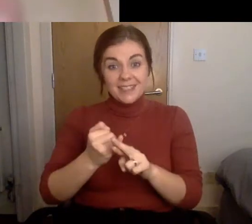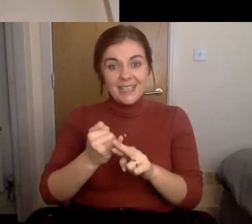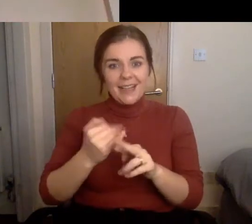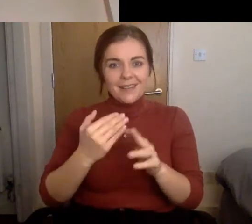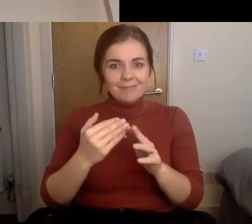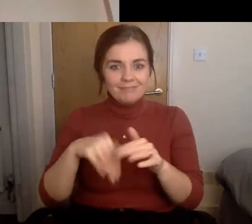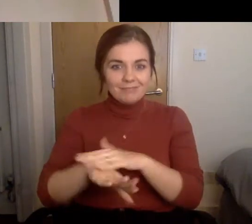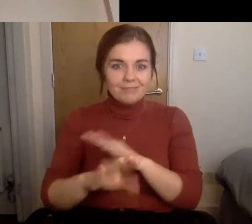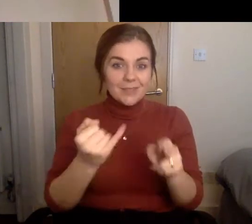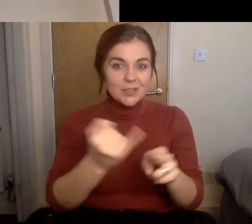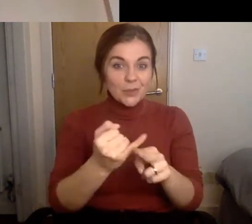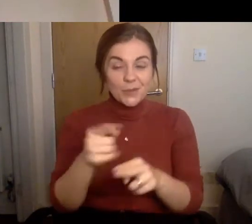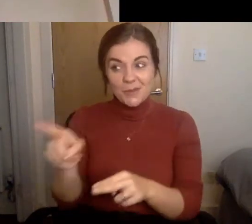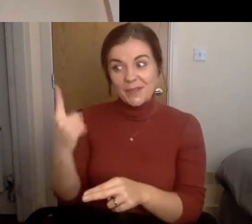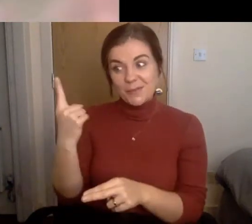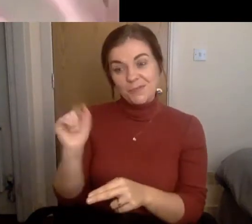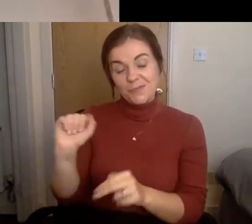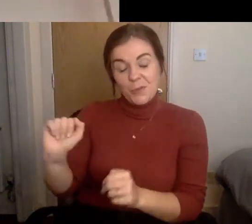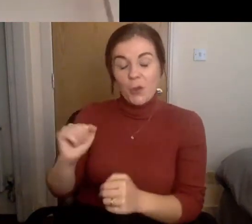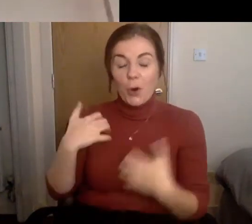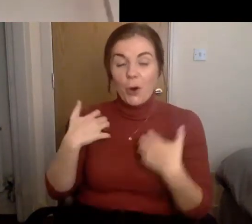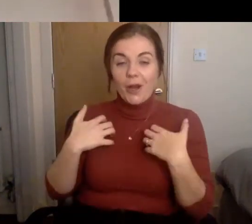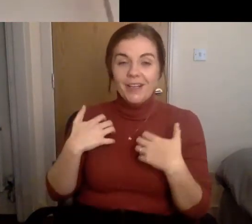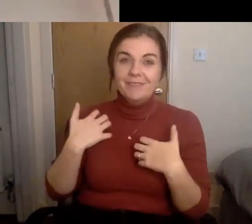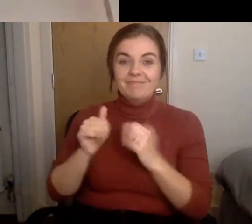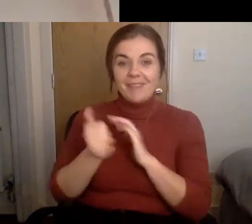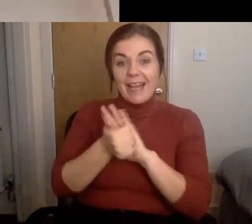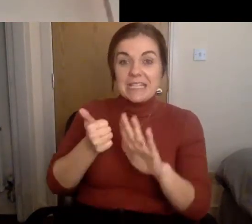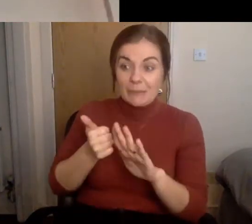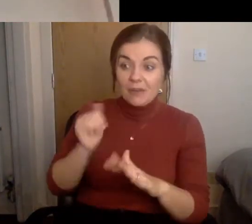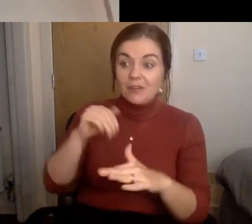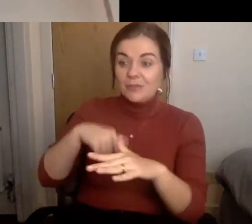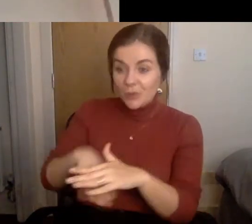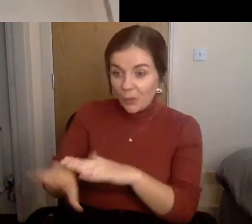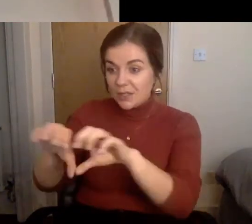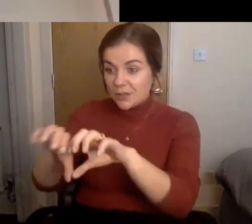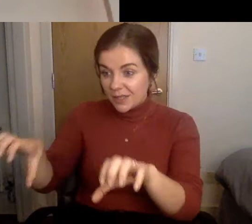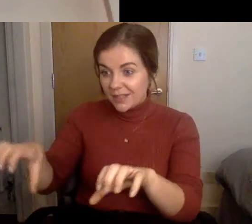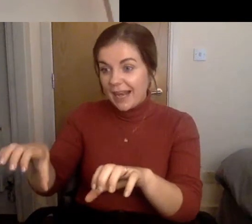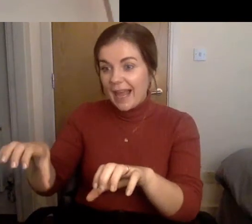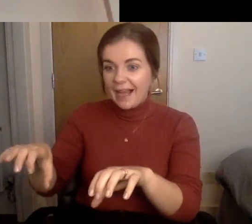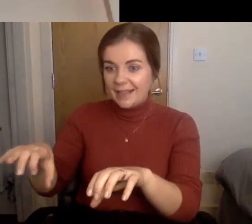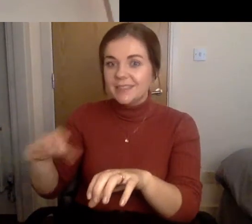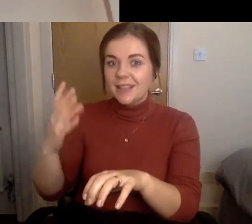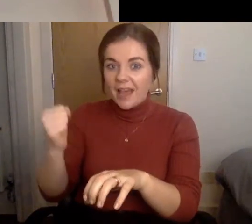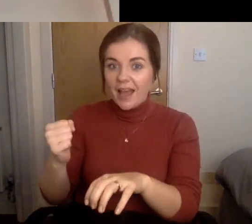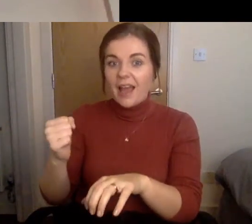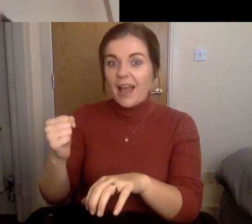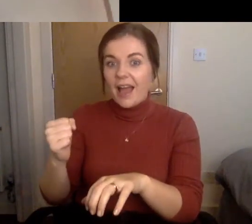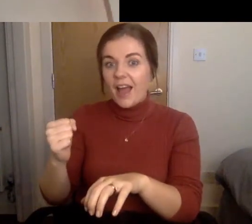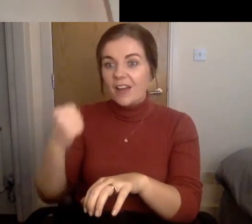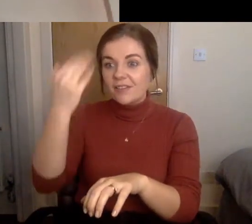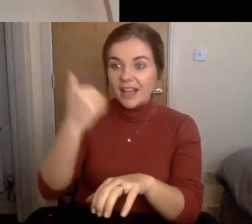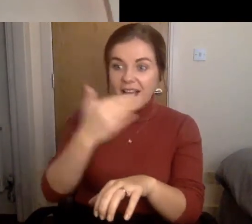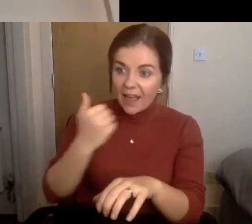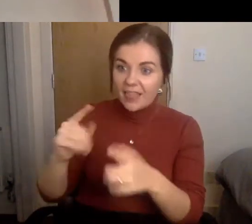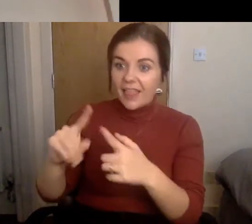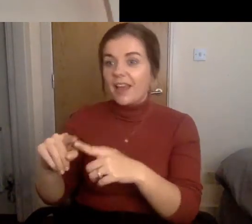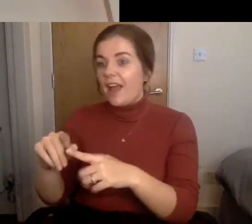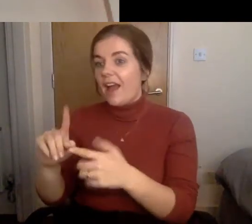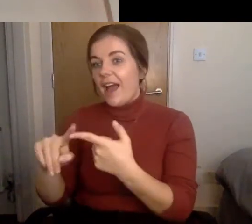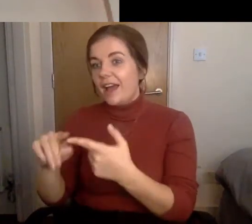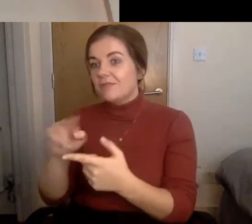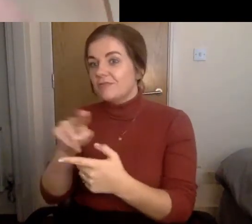an instance of your experience going into a school where, you know, there was non-Catholics there. It was, and how it was being dealt with wouldn't have